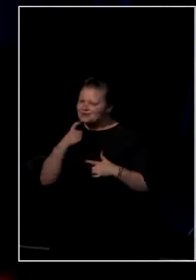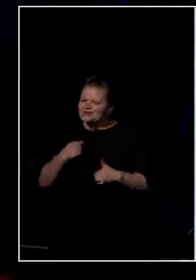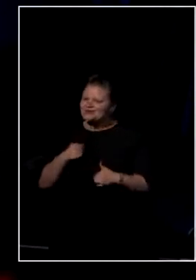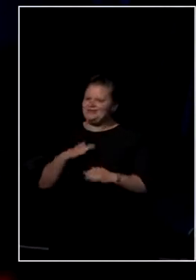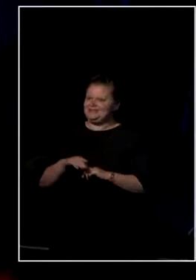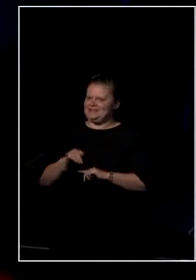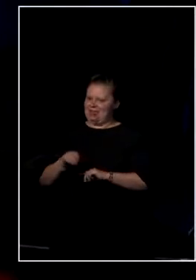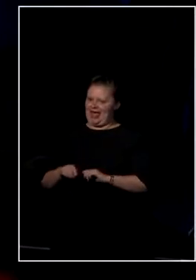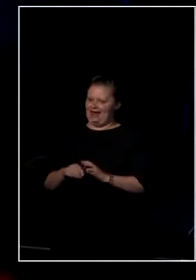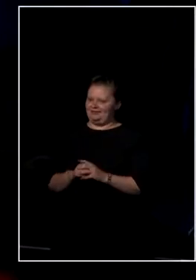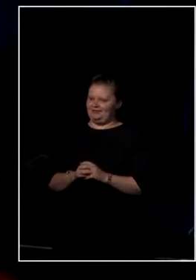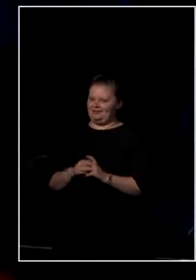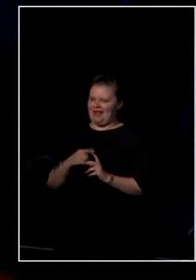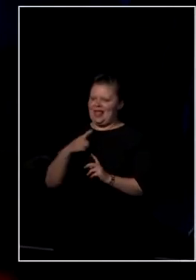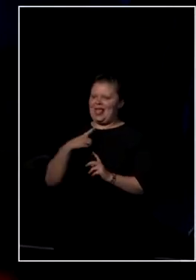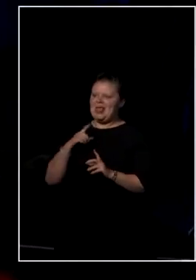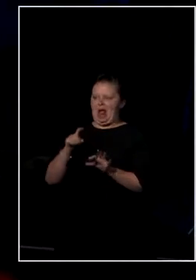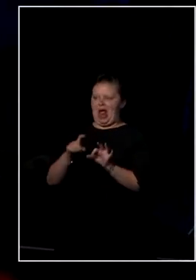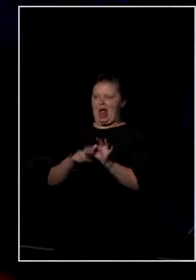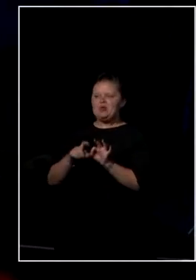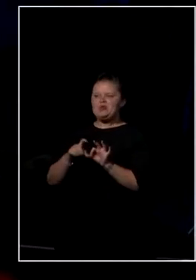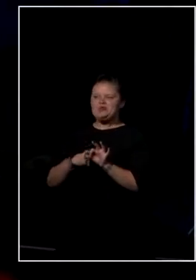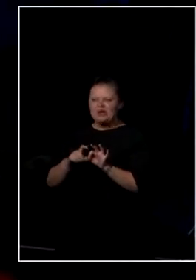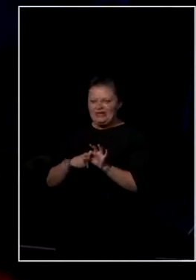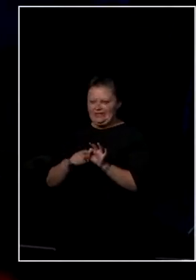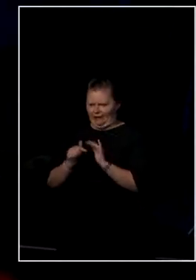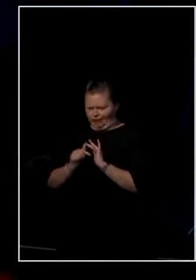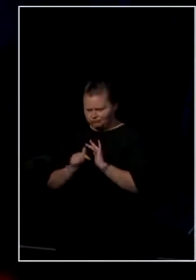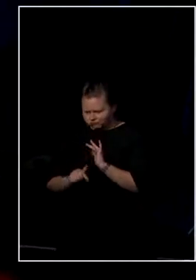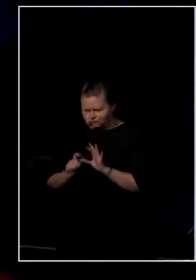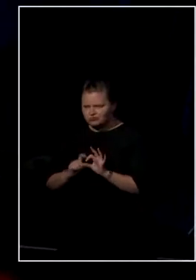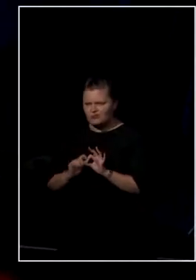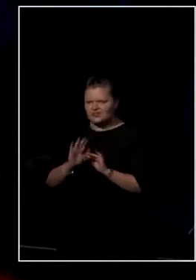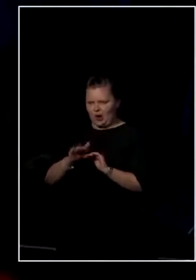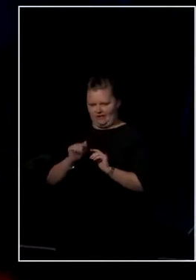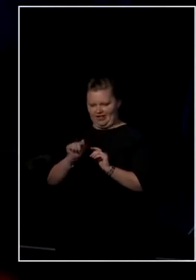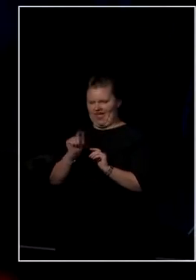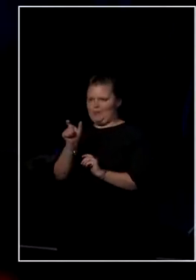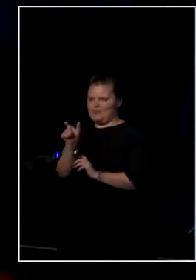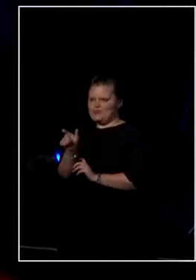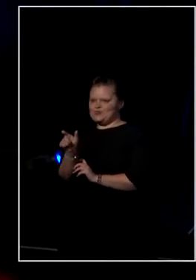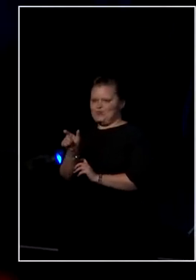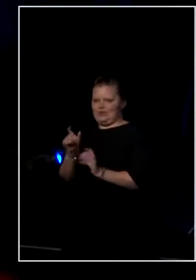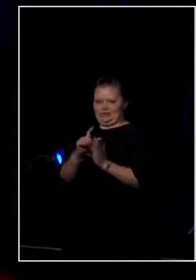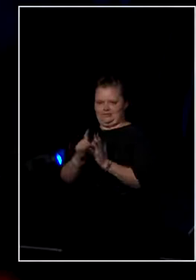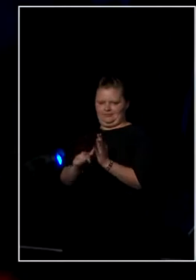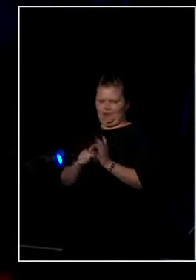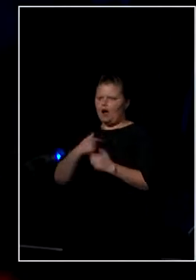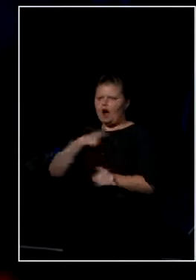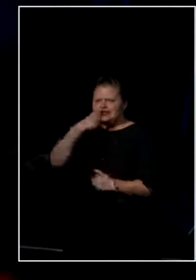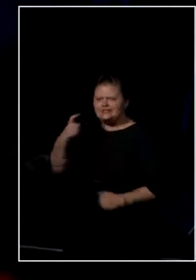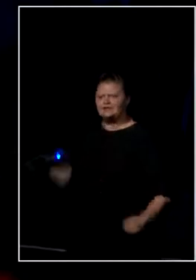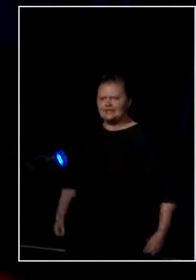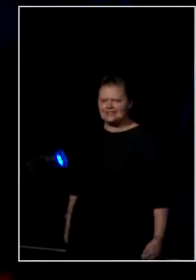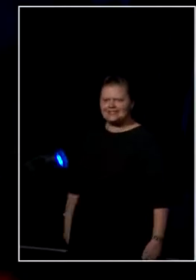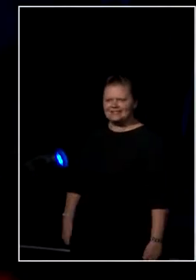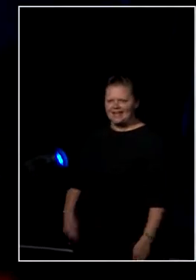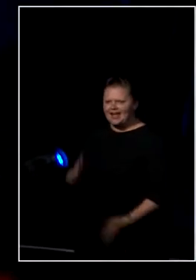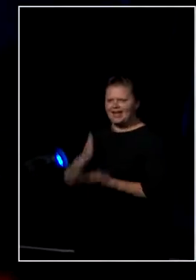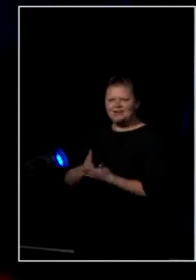think that the question has really got so much in it around the use of the word disability. I was serious, everyone. That was not.